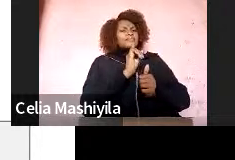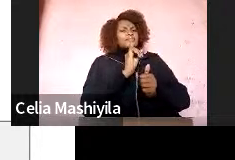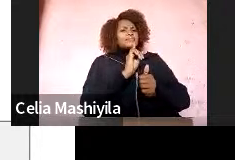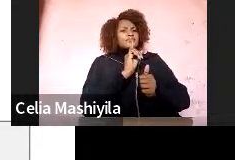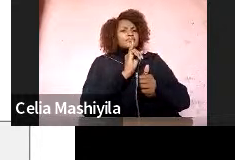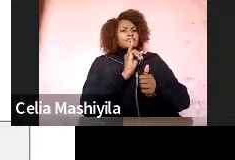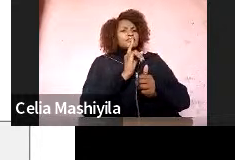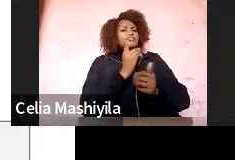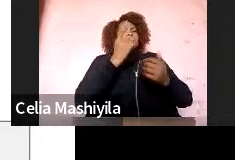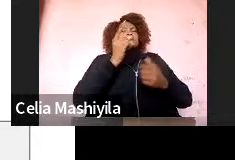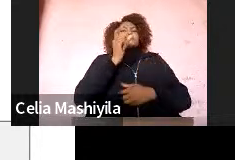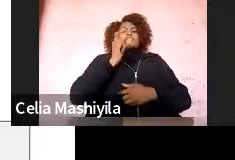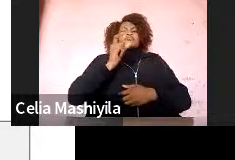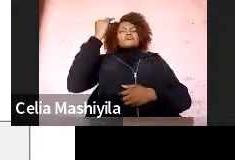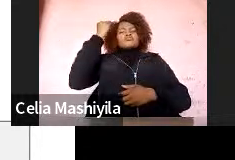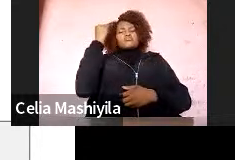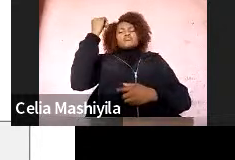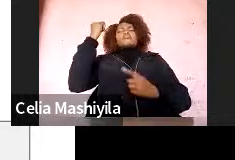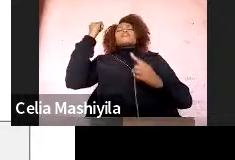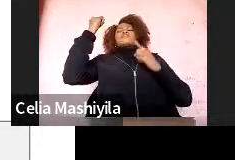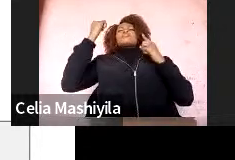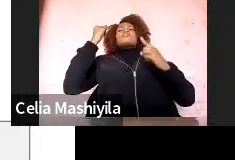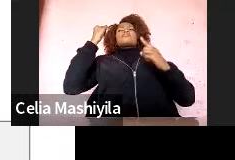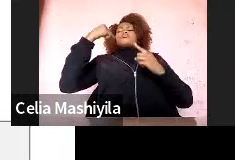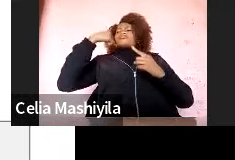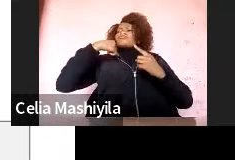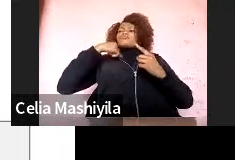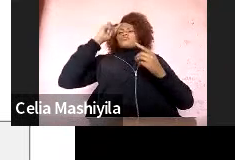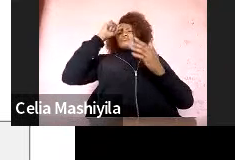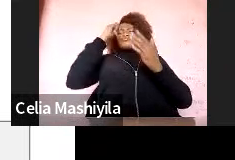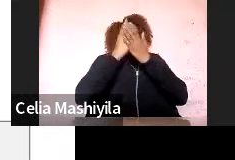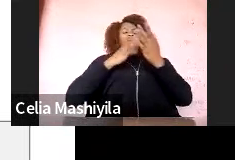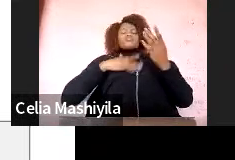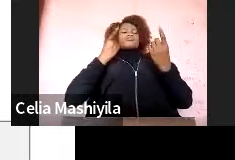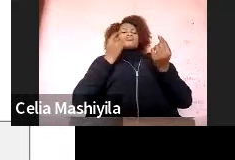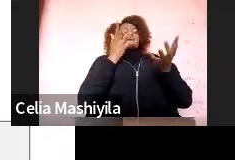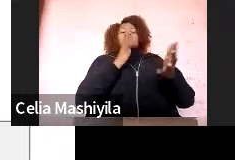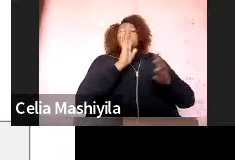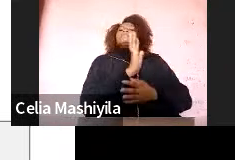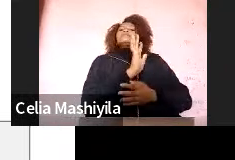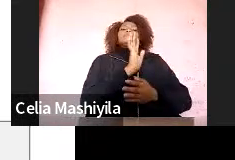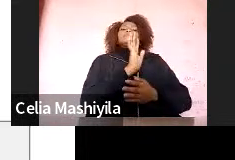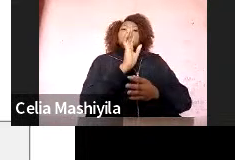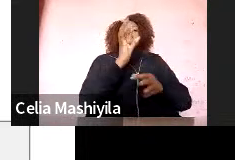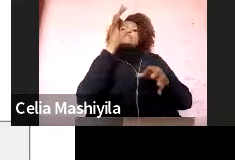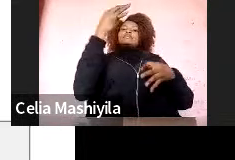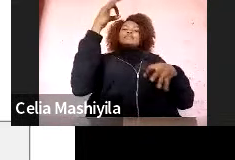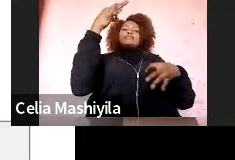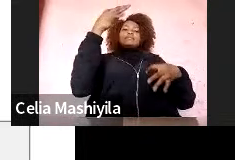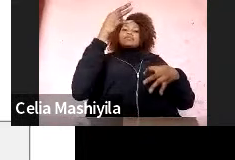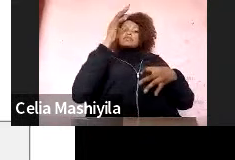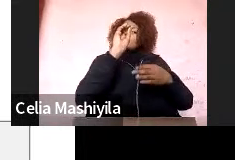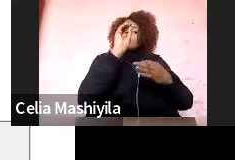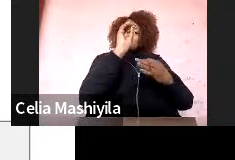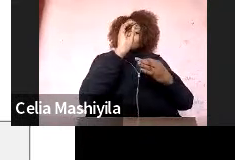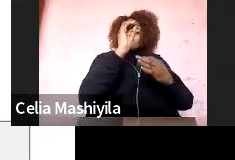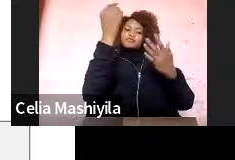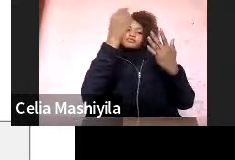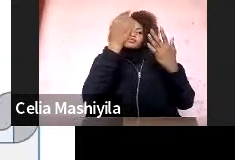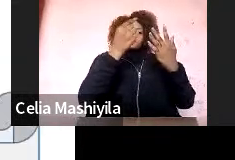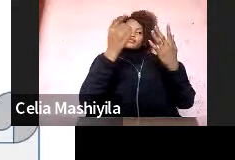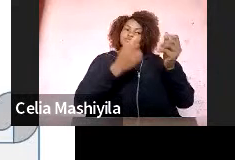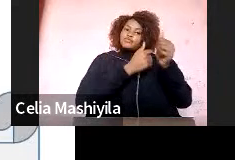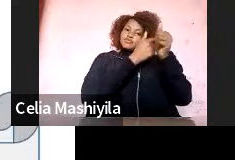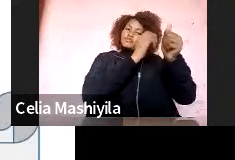it and then create it. No, it's documented, it's a known process. And that's why we are sharing about that today.